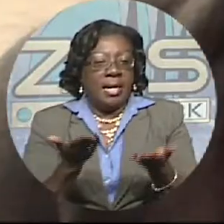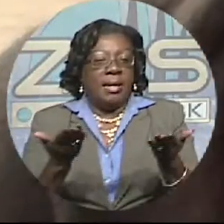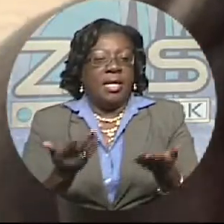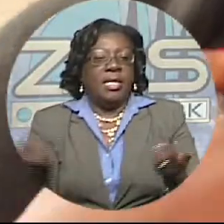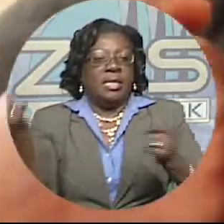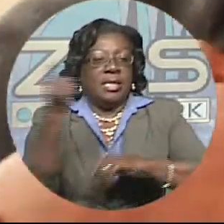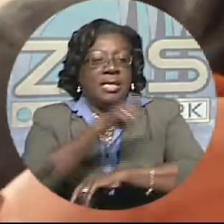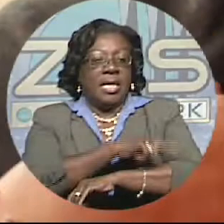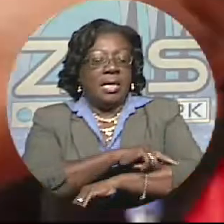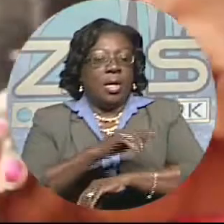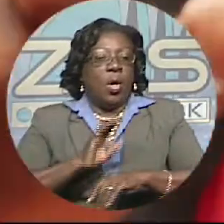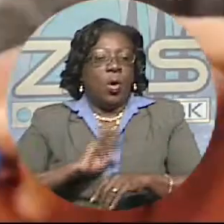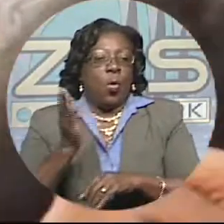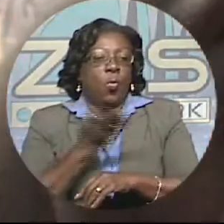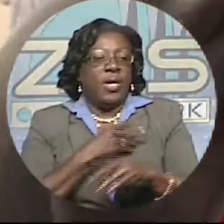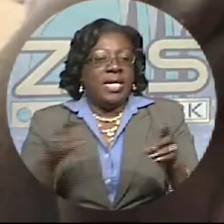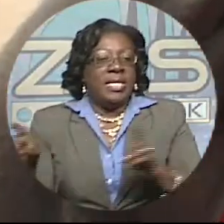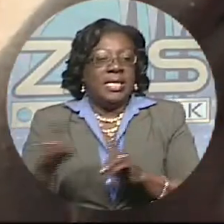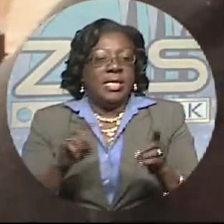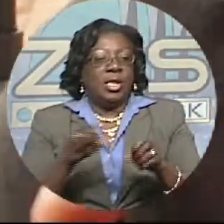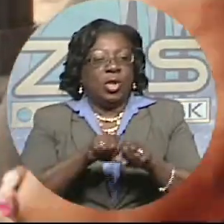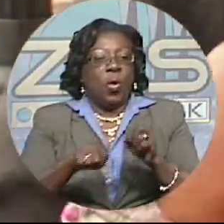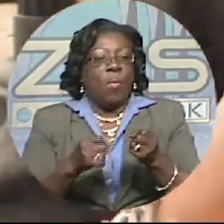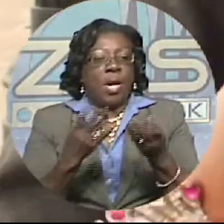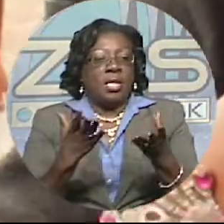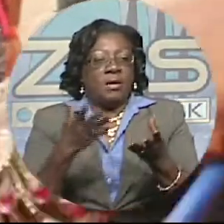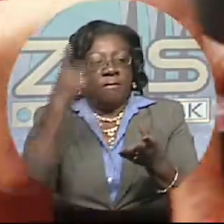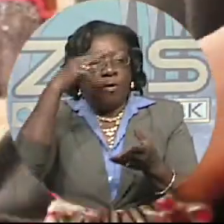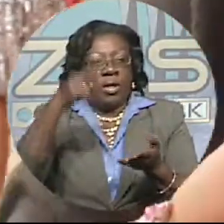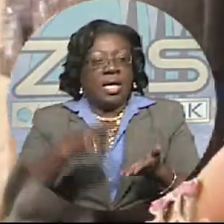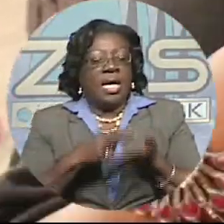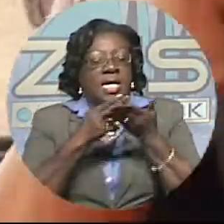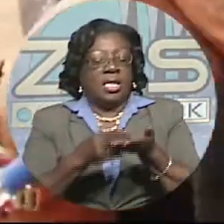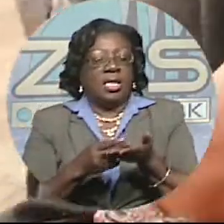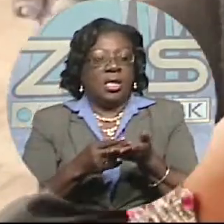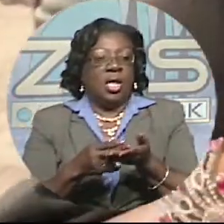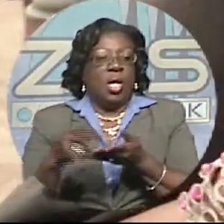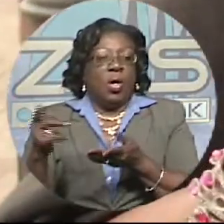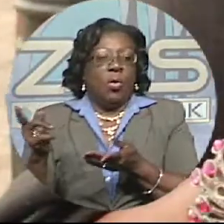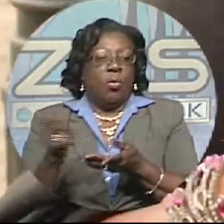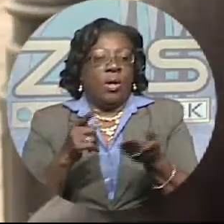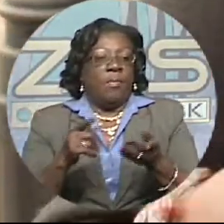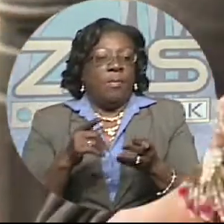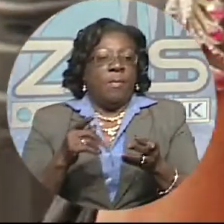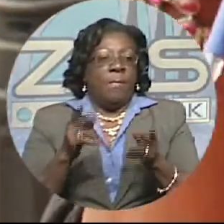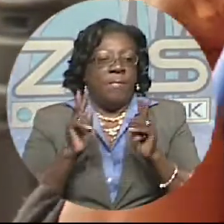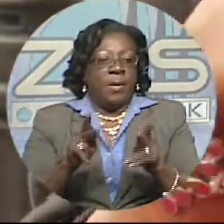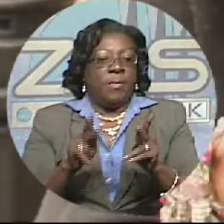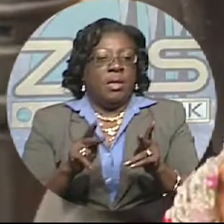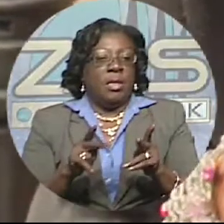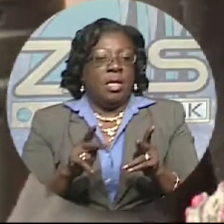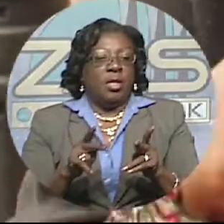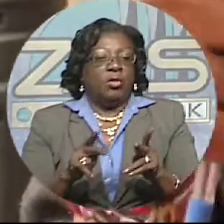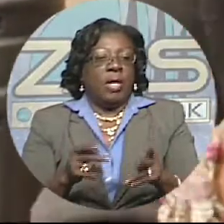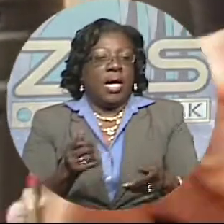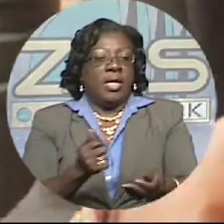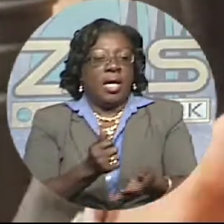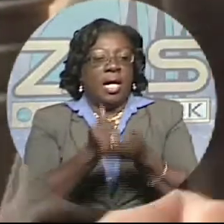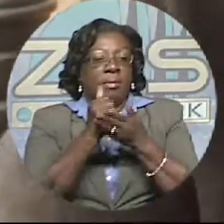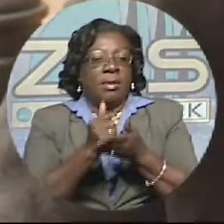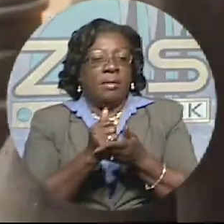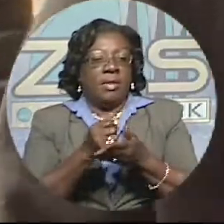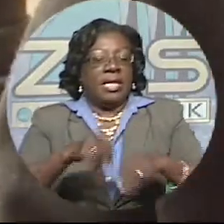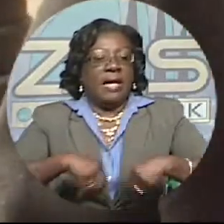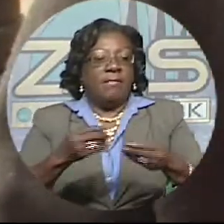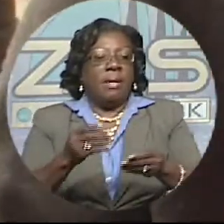today. We did so much for the Haitians, where we could have bought lawnmowers and cut our own grass because we try to empower them, we give them